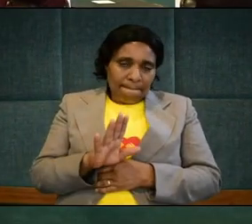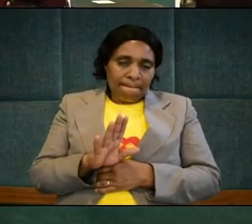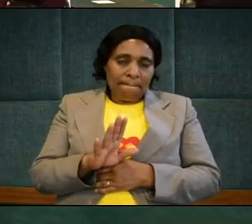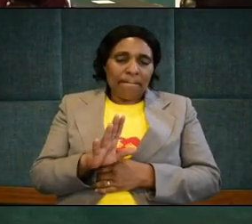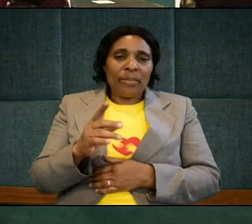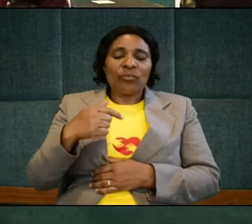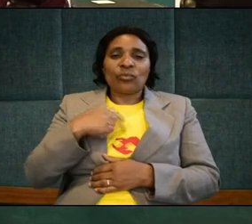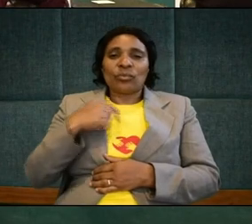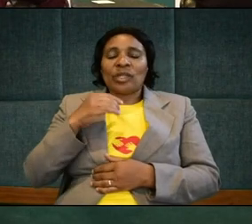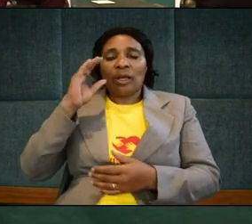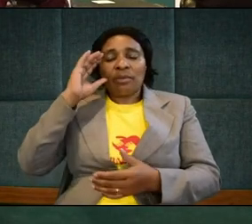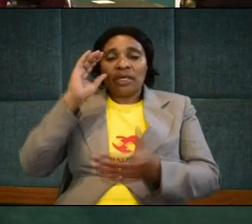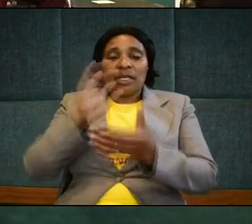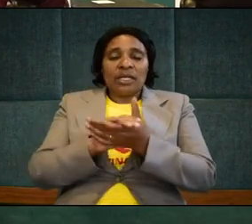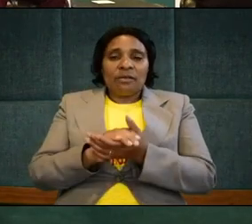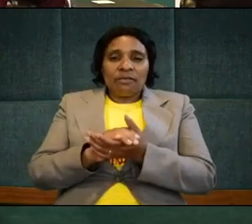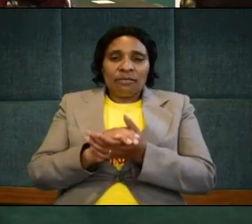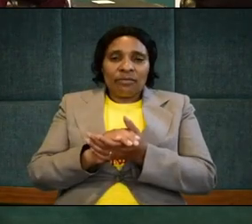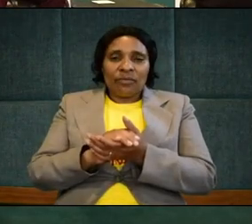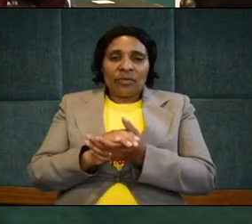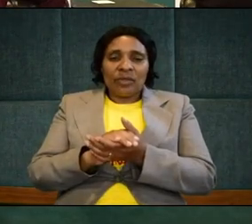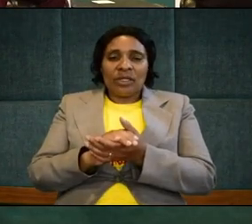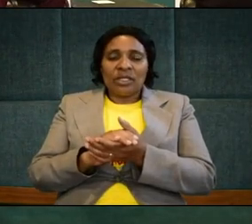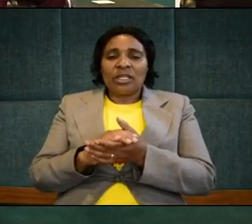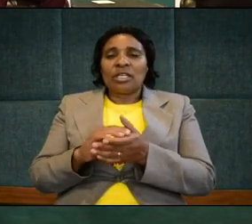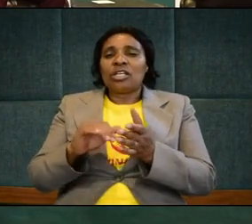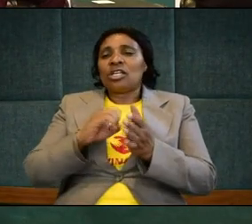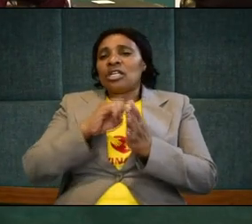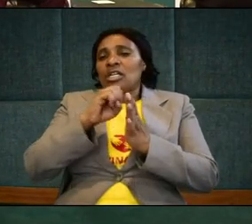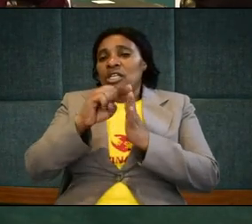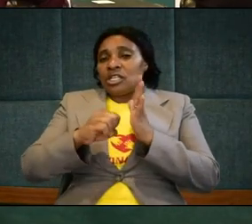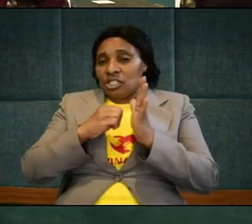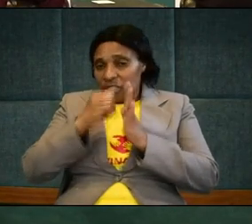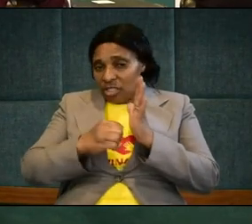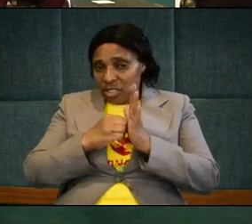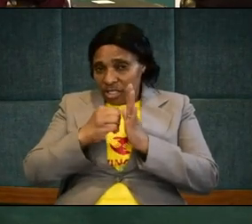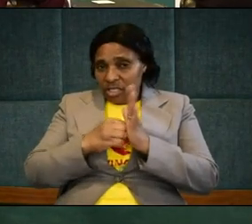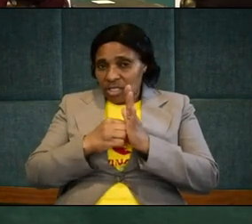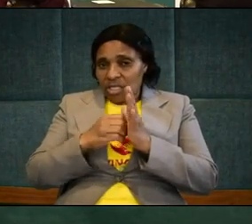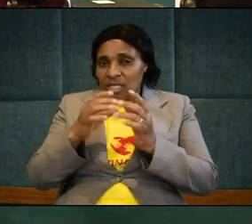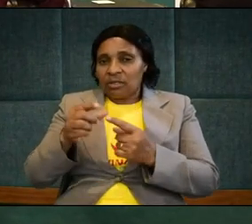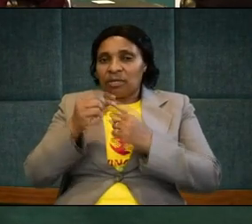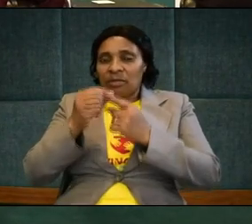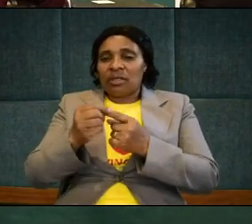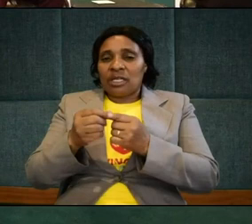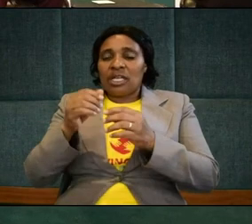To me, I believe it's the profession of engineering, more specifically in